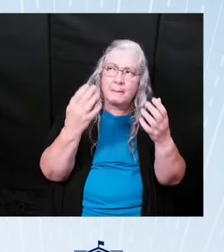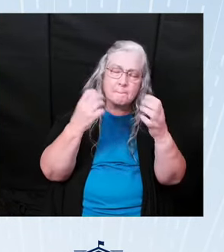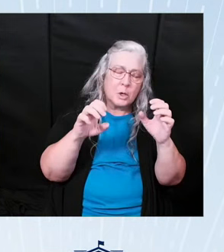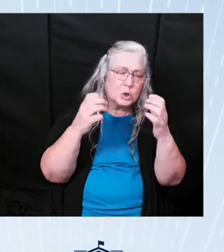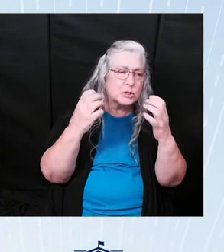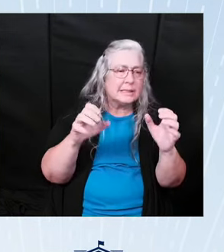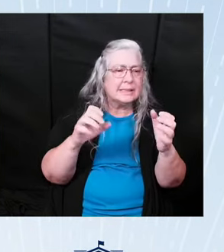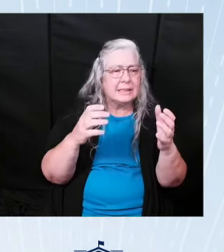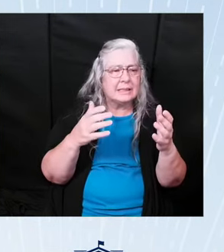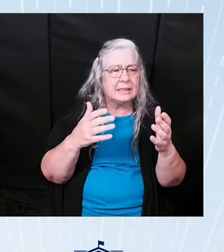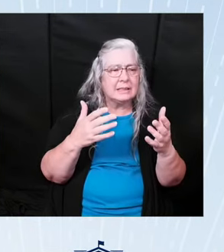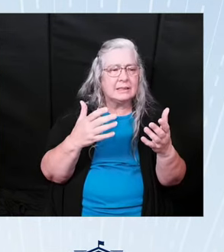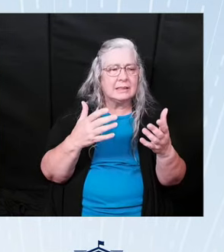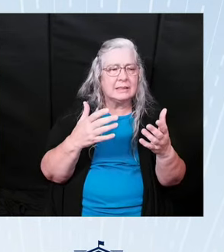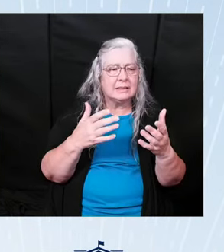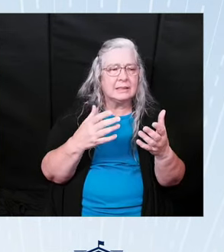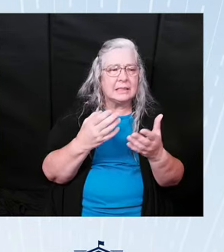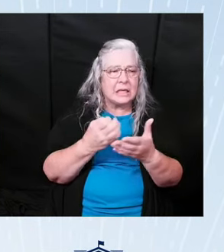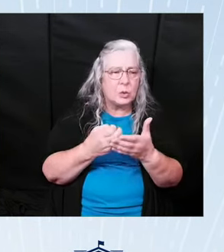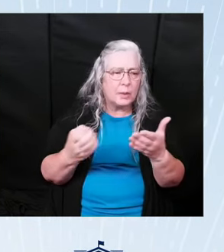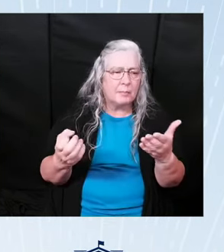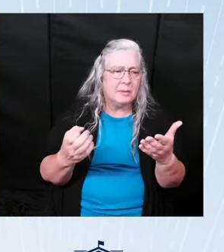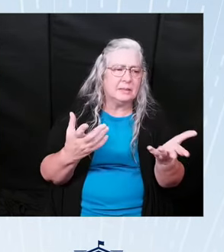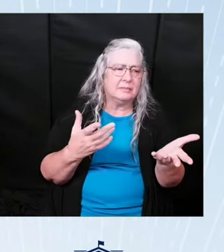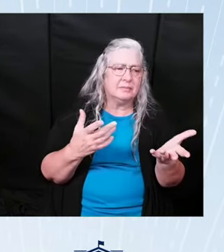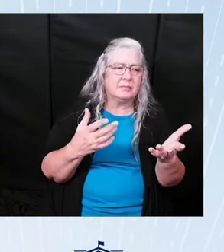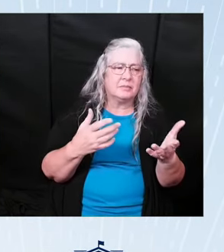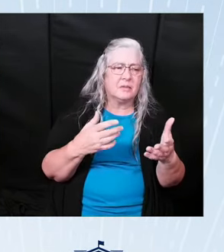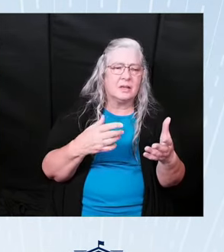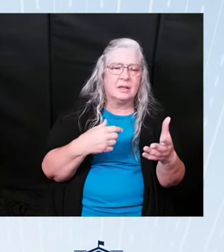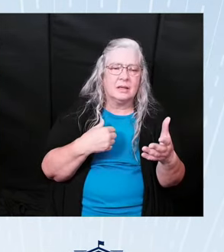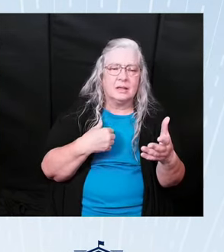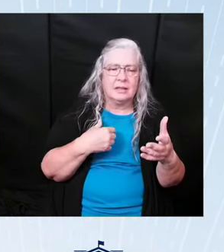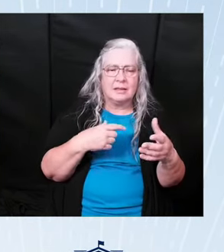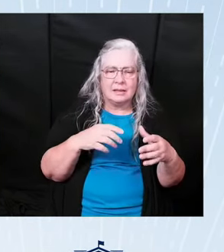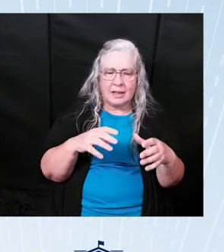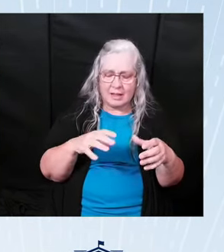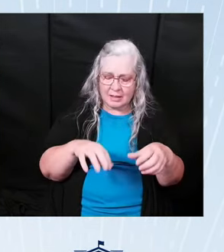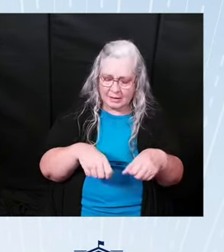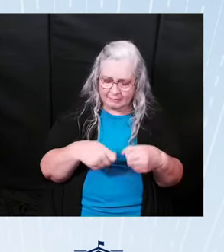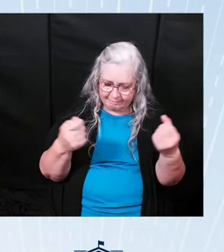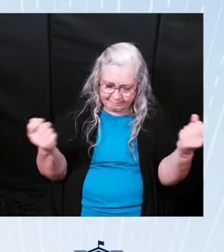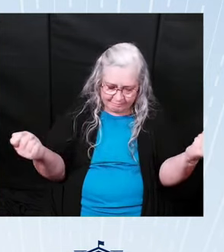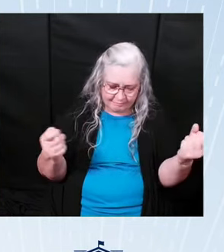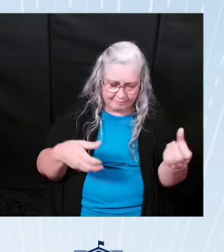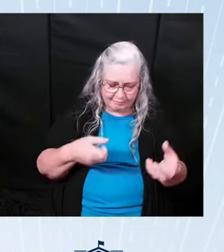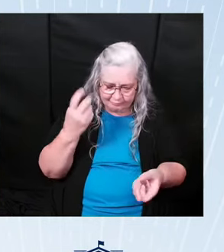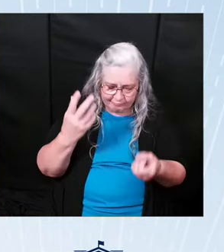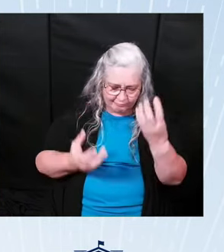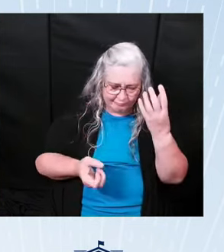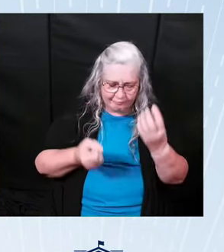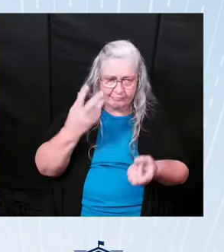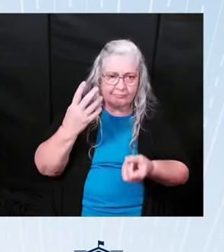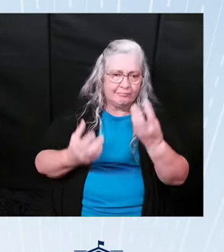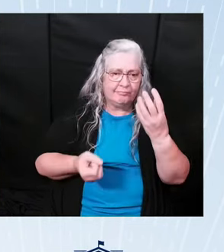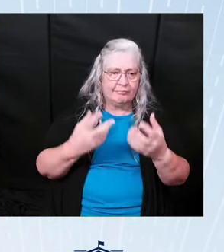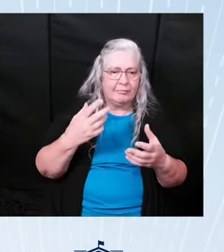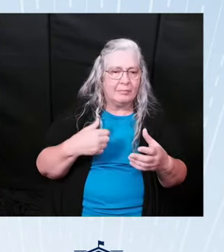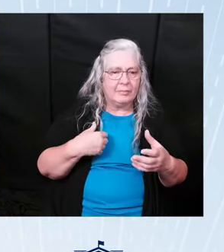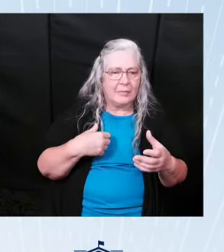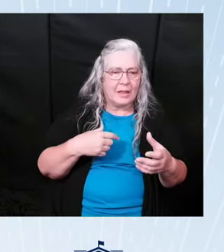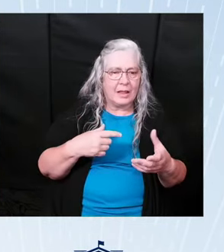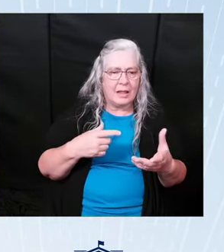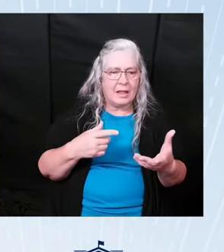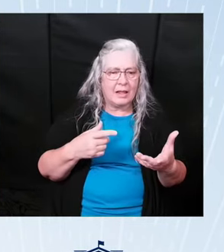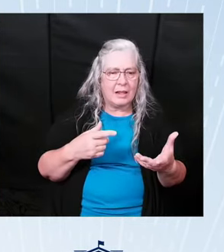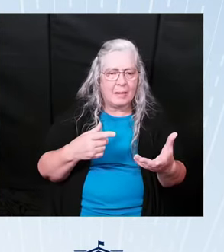that we really need to open that emergency toolbox, look at the things that we do when there is a threat, change the way